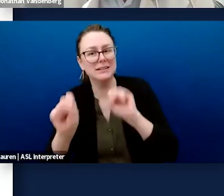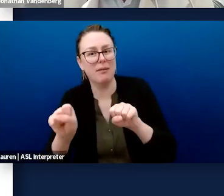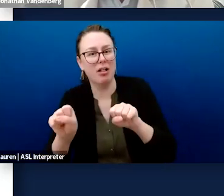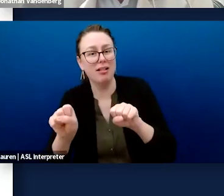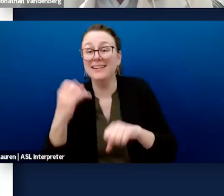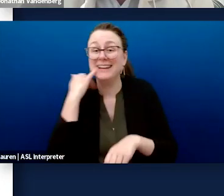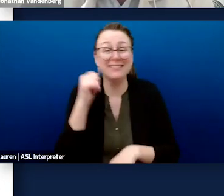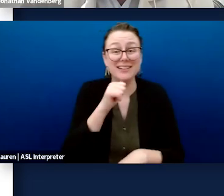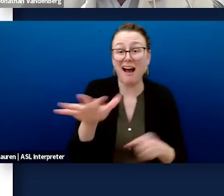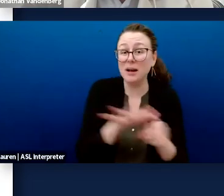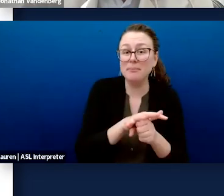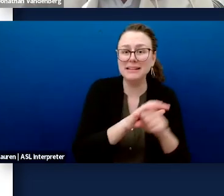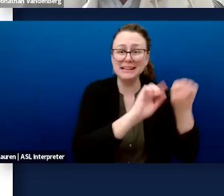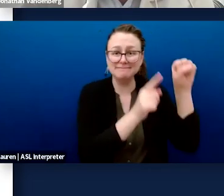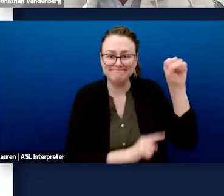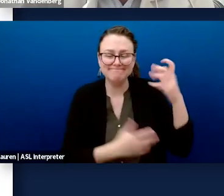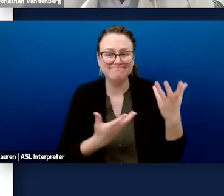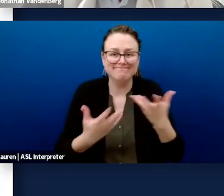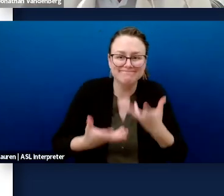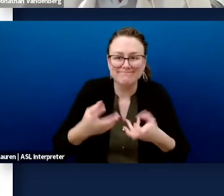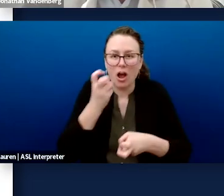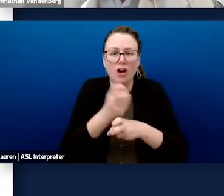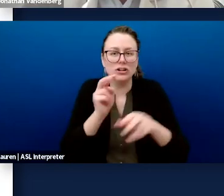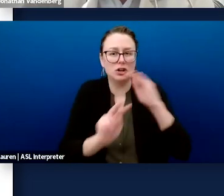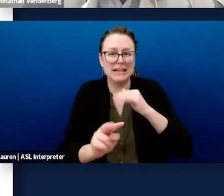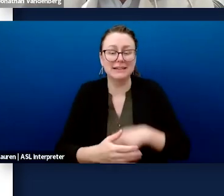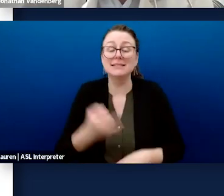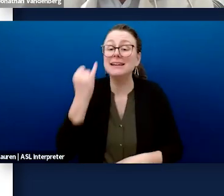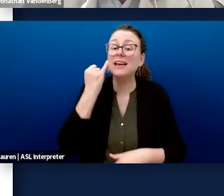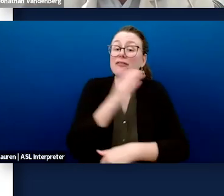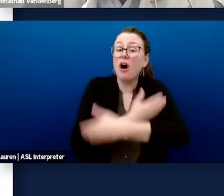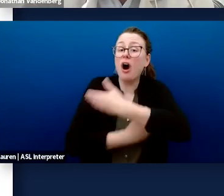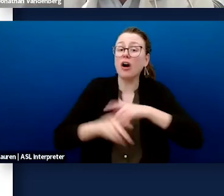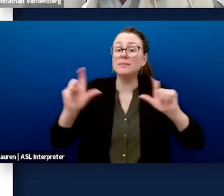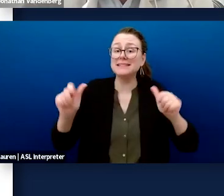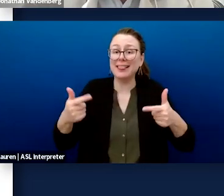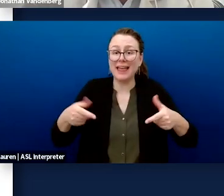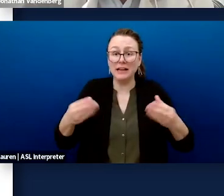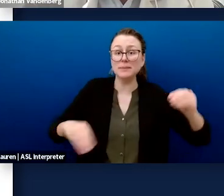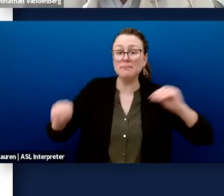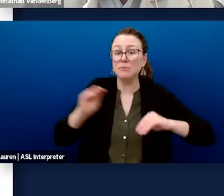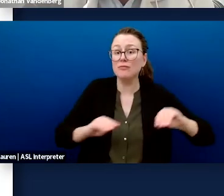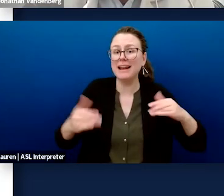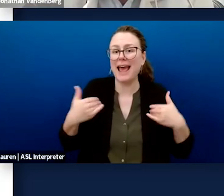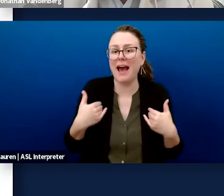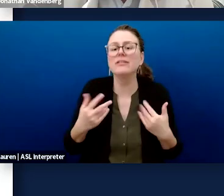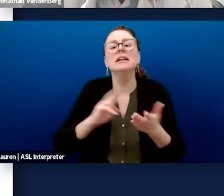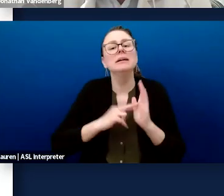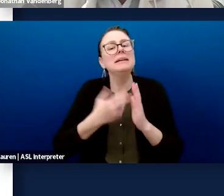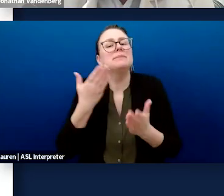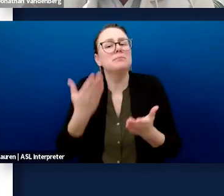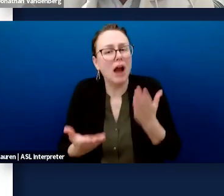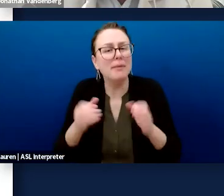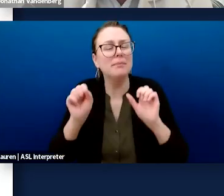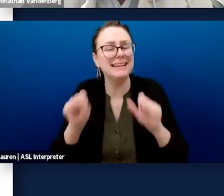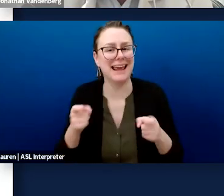For people with a lot of movement in their legs and their arms, they're probably going to be able to go more voluntarily. They're probably going to be able to control more.